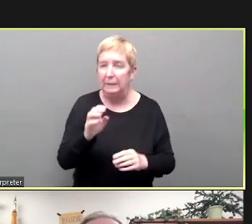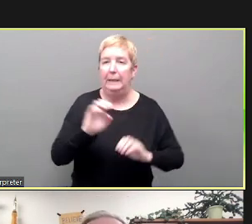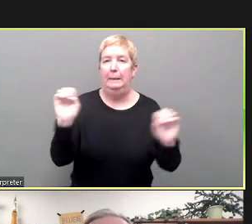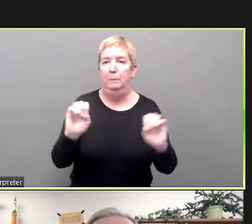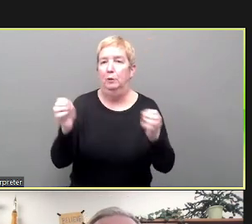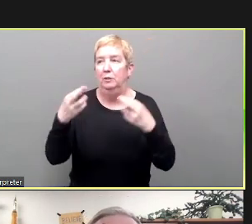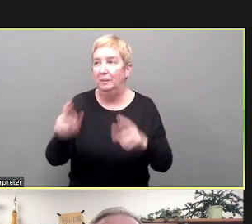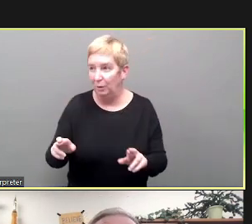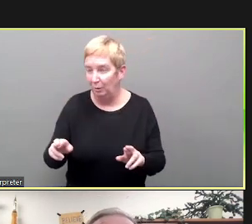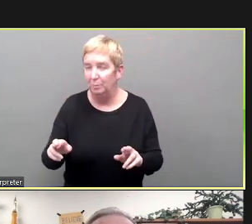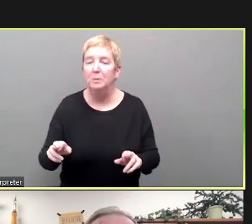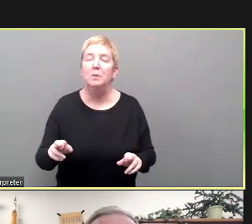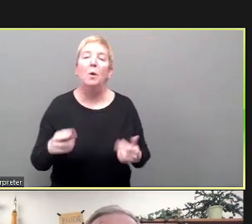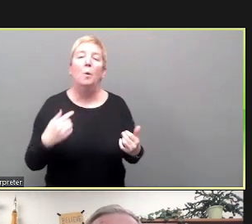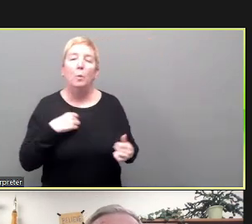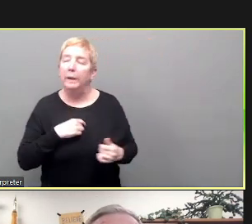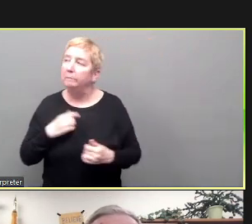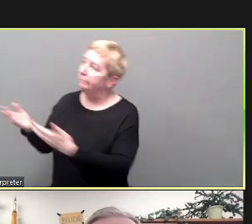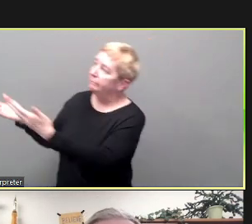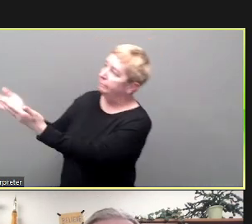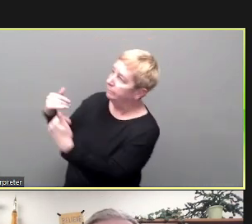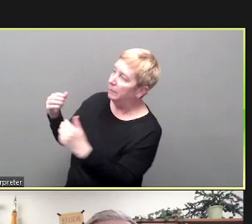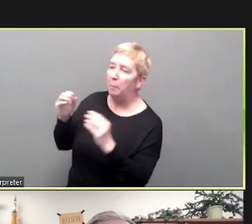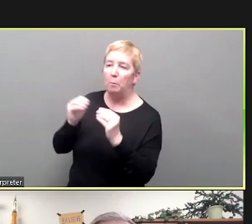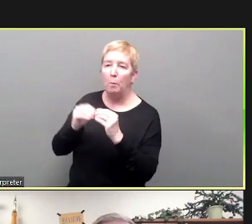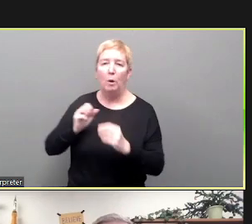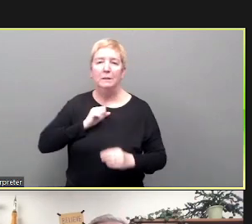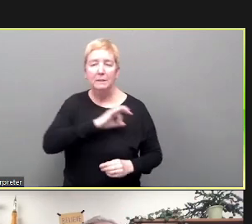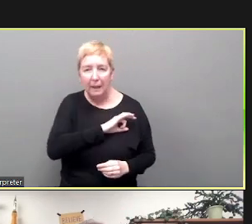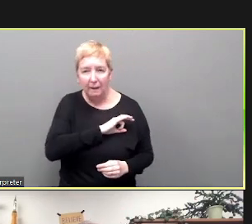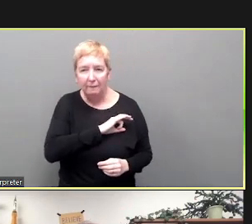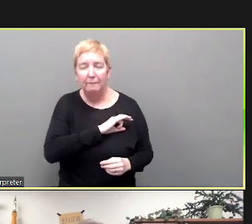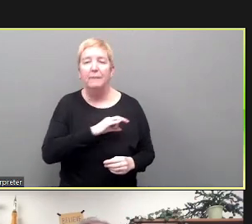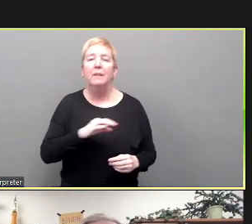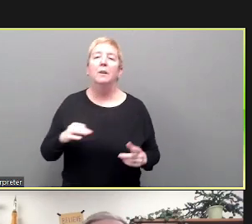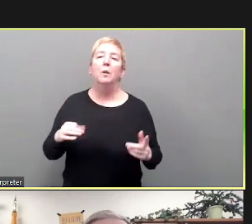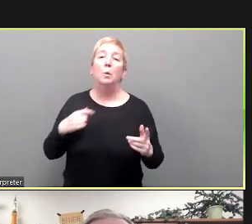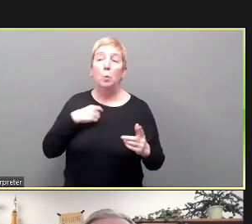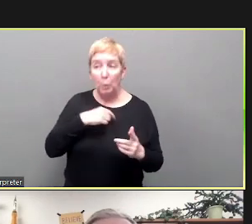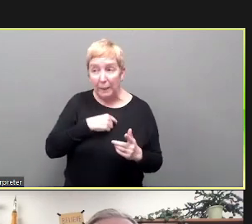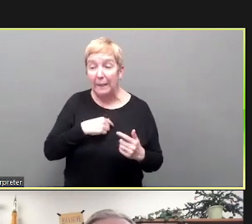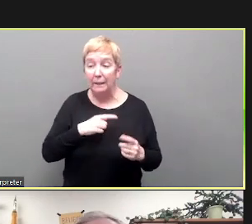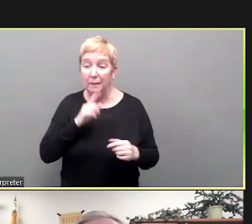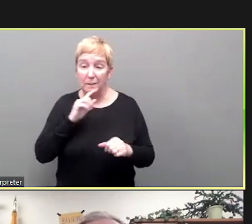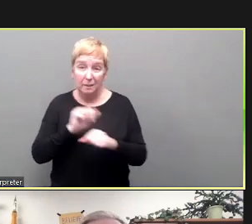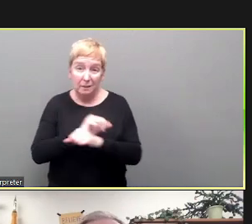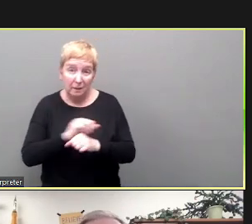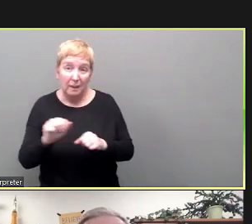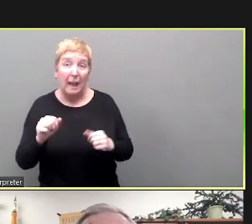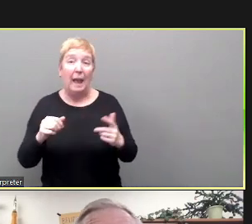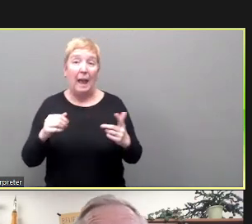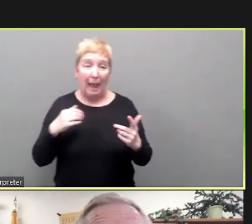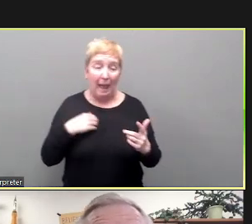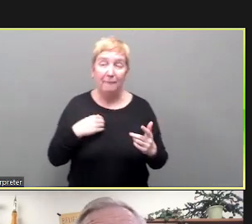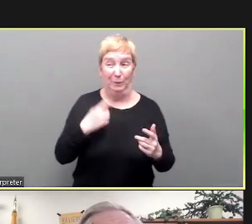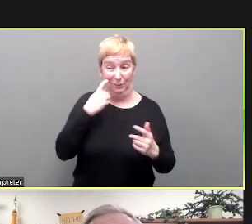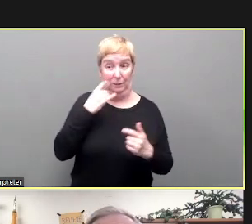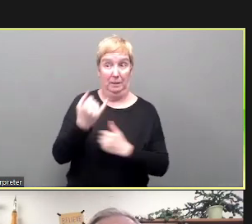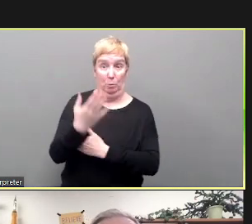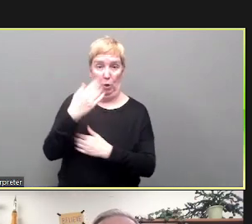additional staff on the state sponsors and sending them actually to emergency rooms. I got a text this morning that we